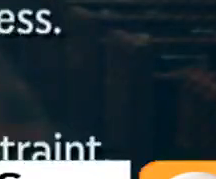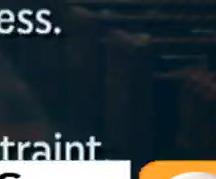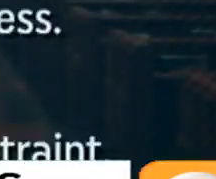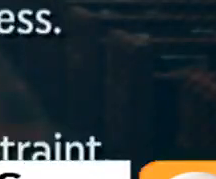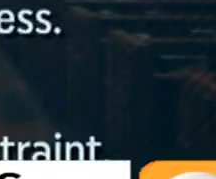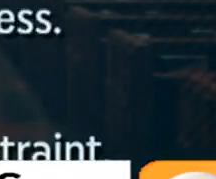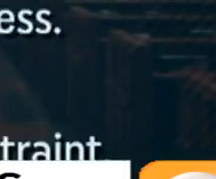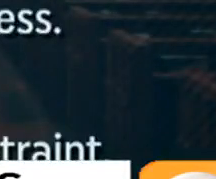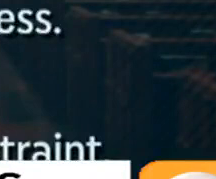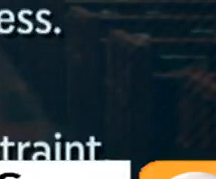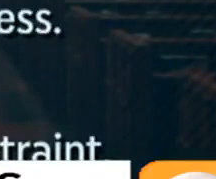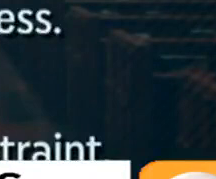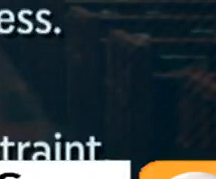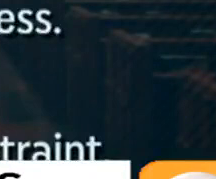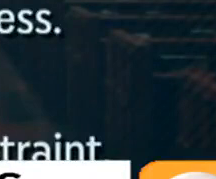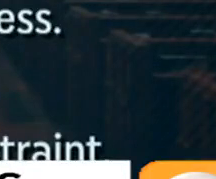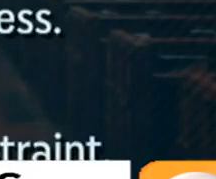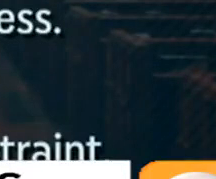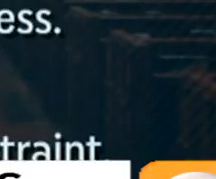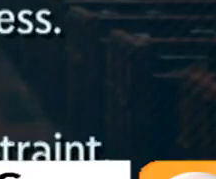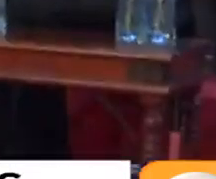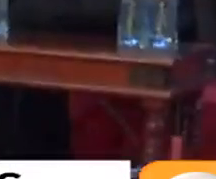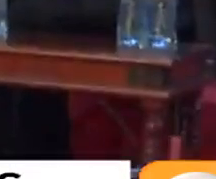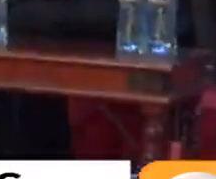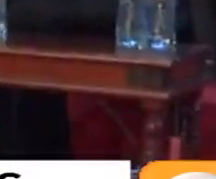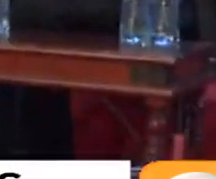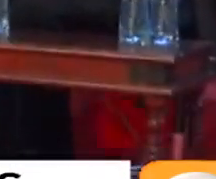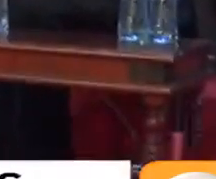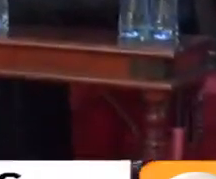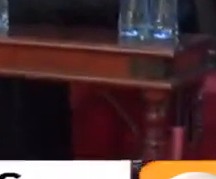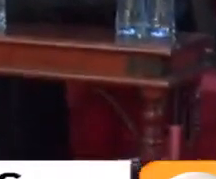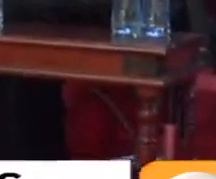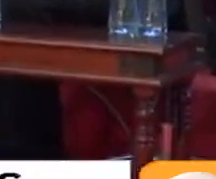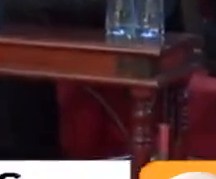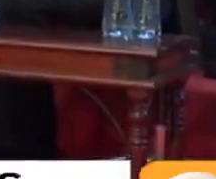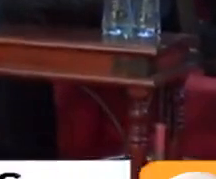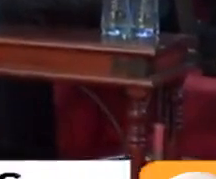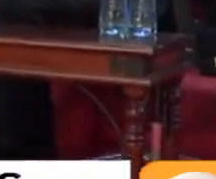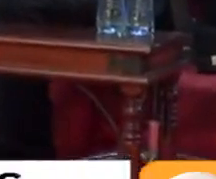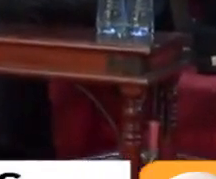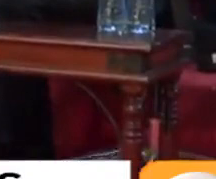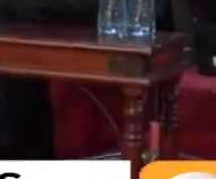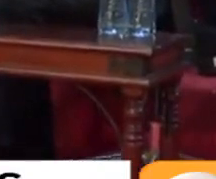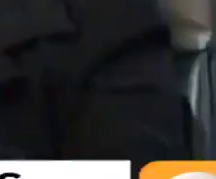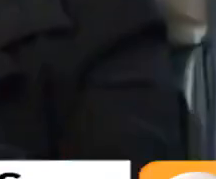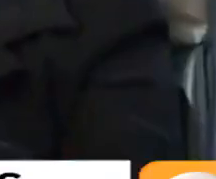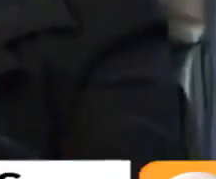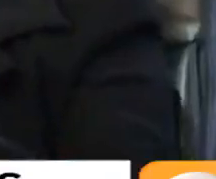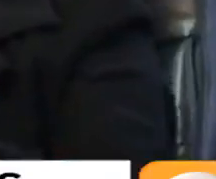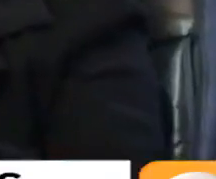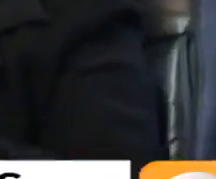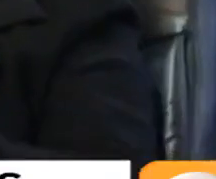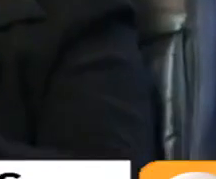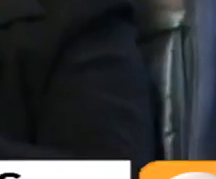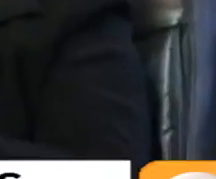conduct effective civic and voter education given the time constraint. On Thursday, the IEBC conducted a simulation exercise